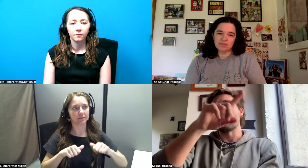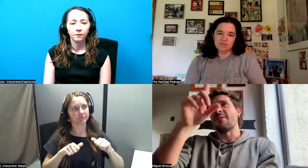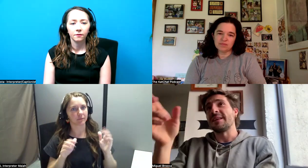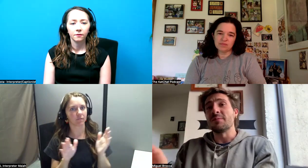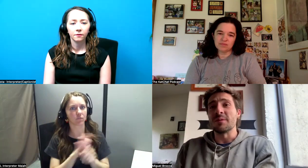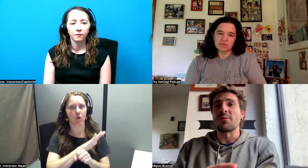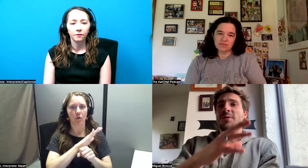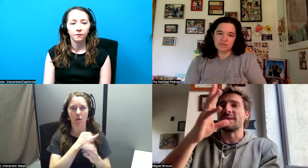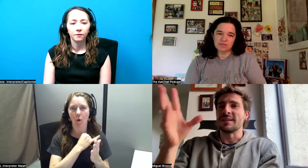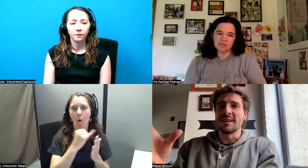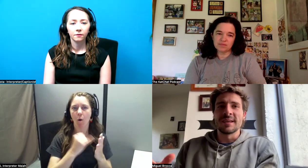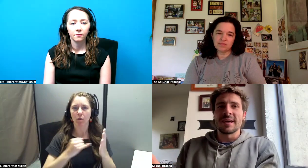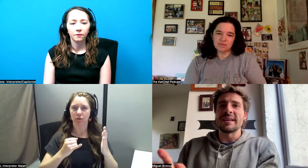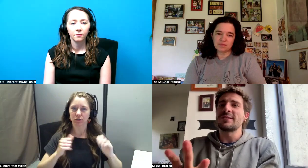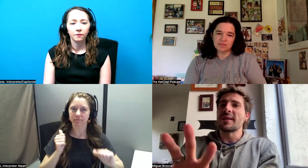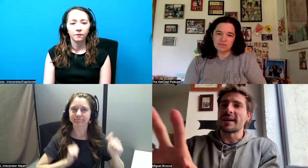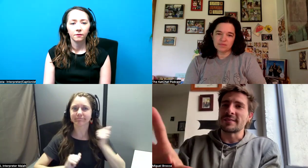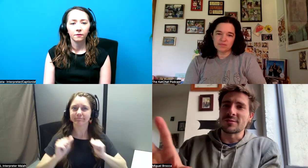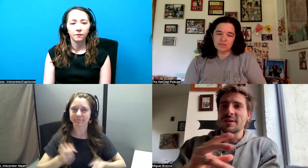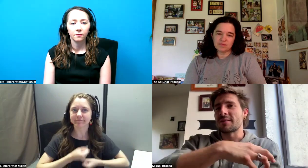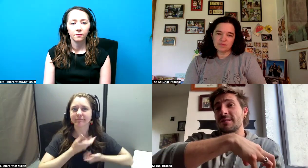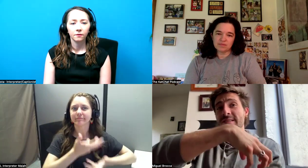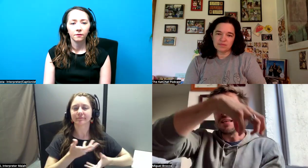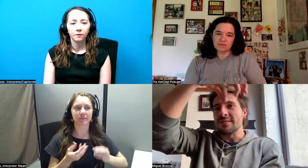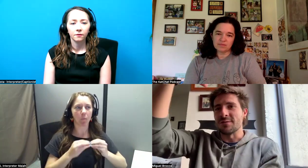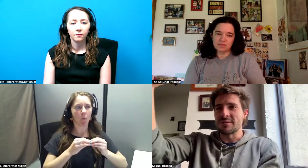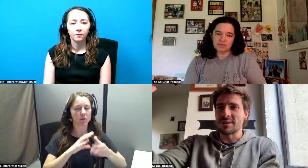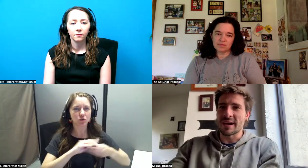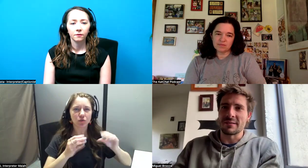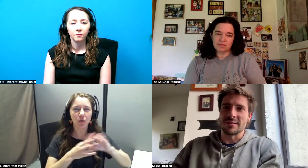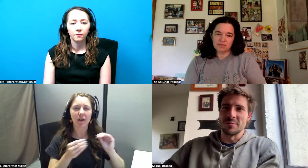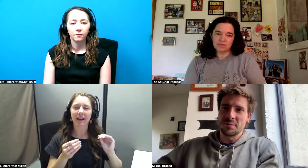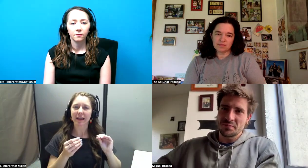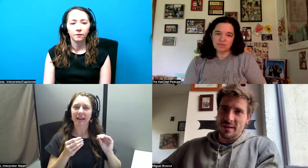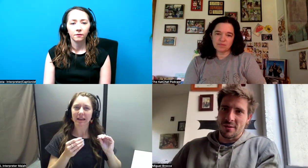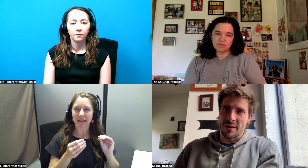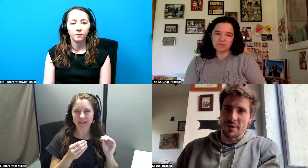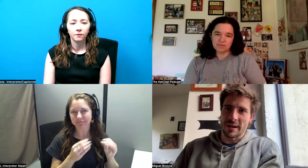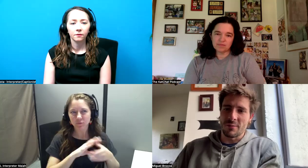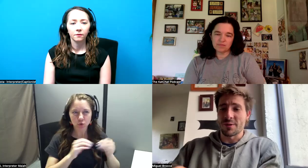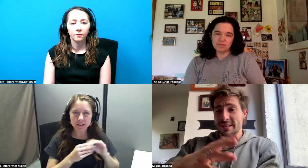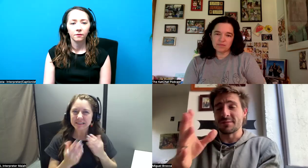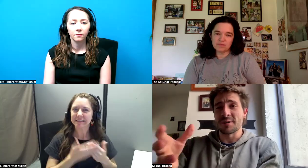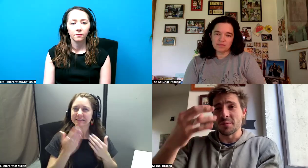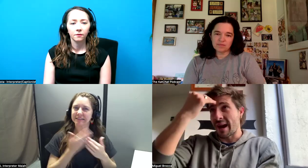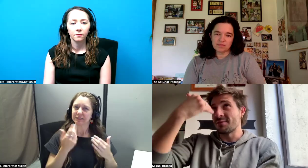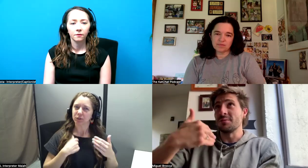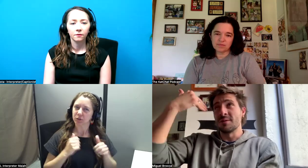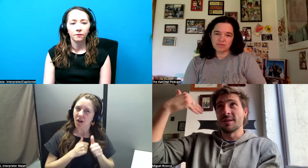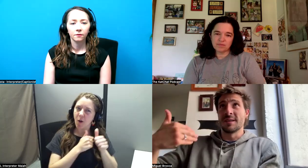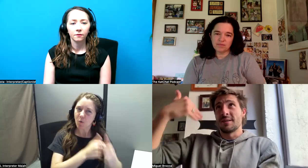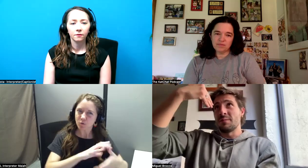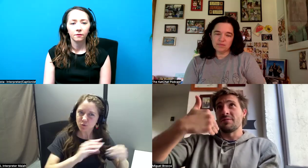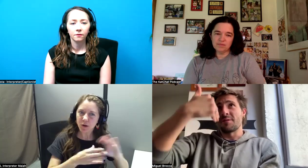and you're a little bit more into that story because it's easier. The story carries you all that way. Whereas in film, you have